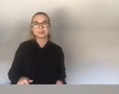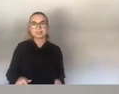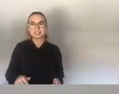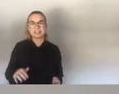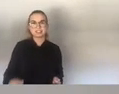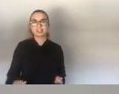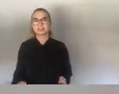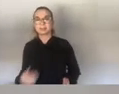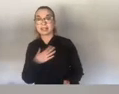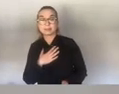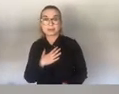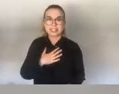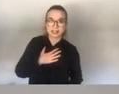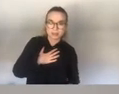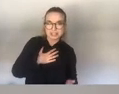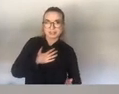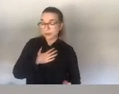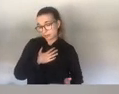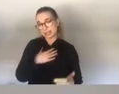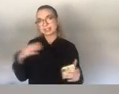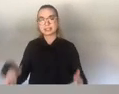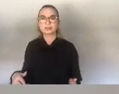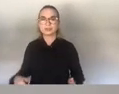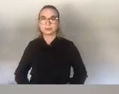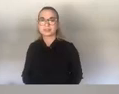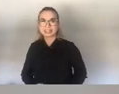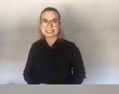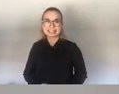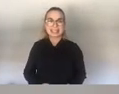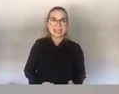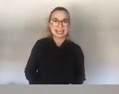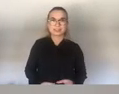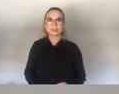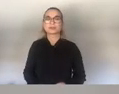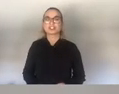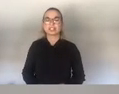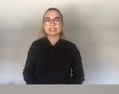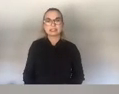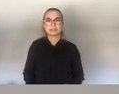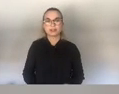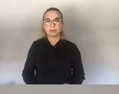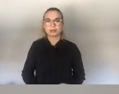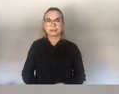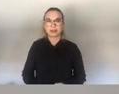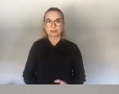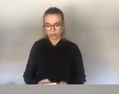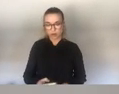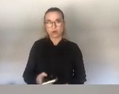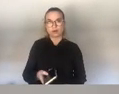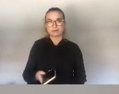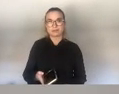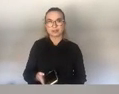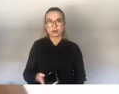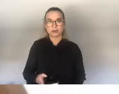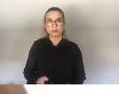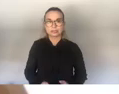Good afternoon, ladies and gents. My name is Dr. Tia Cummins. I'm a clinical neuroscientist, ex-soldier, and the very proud founder